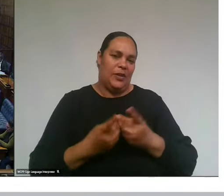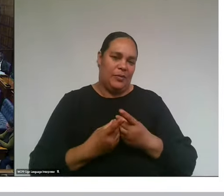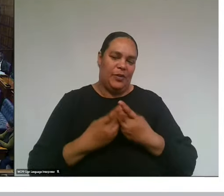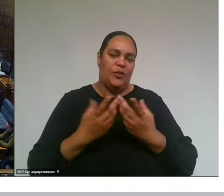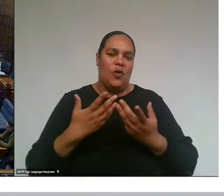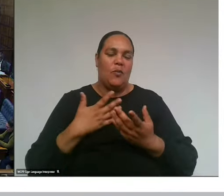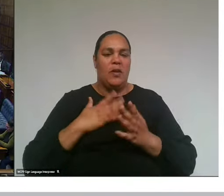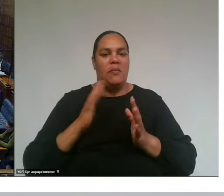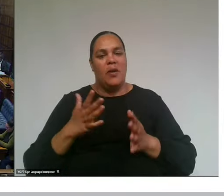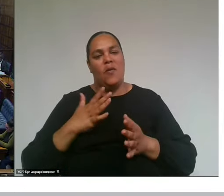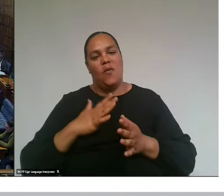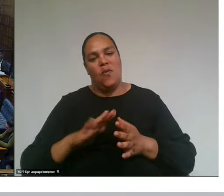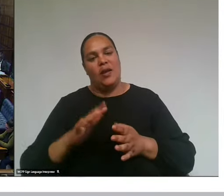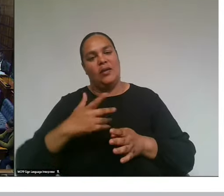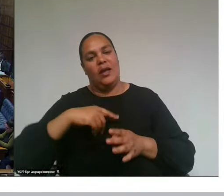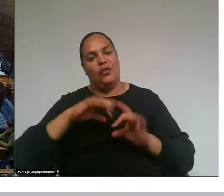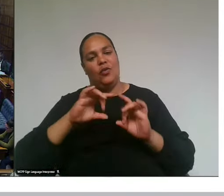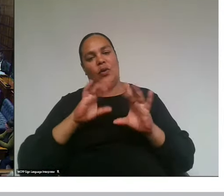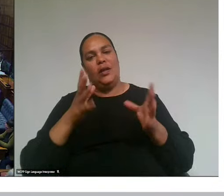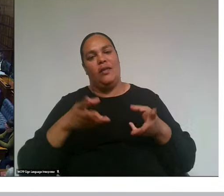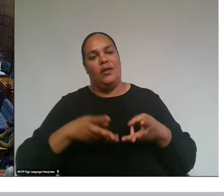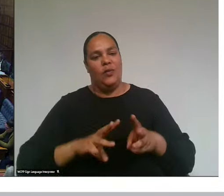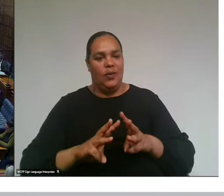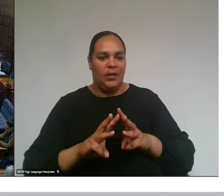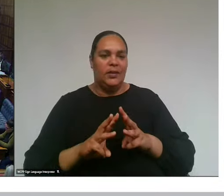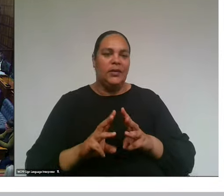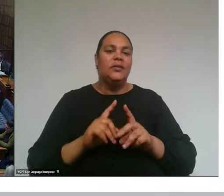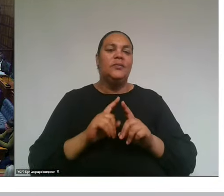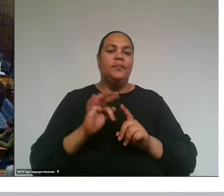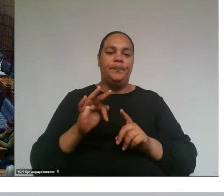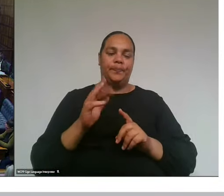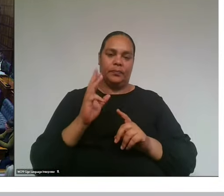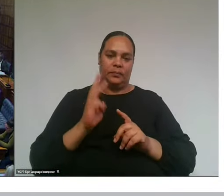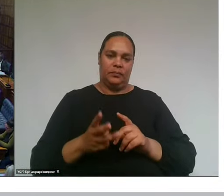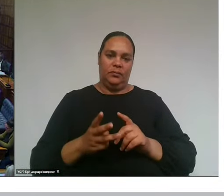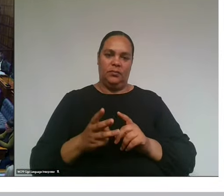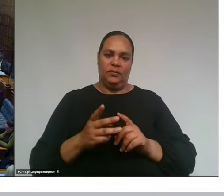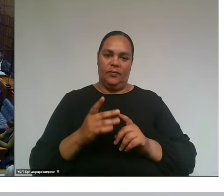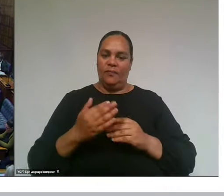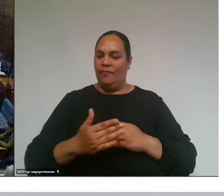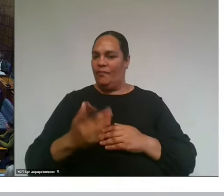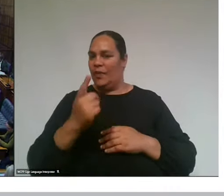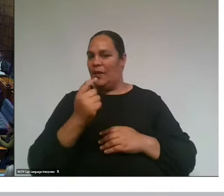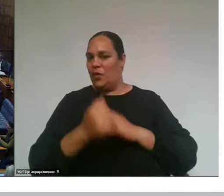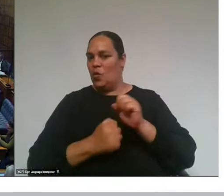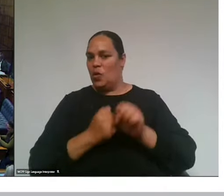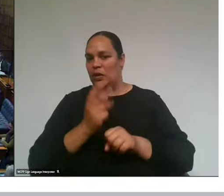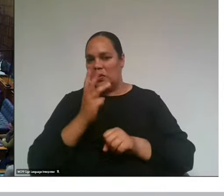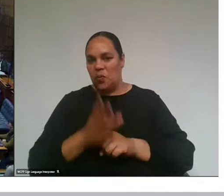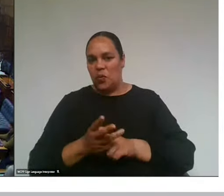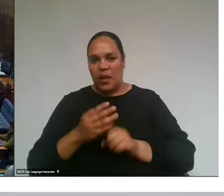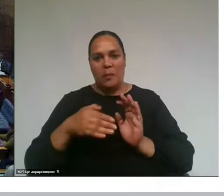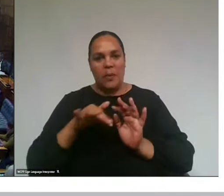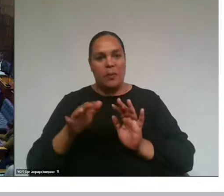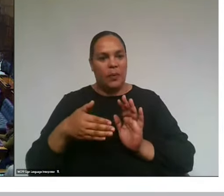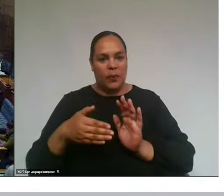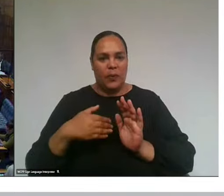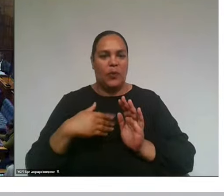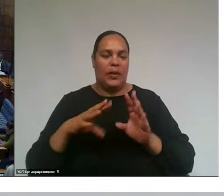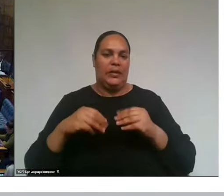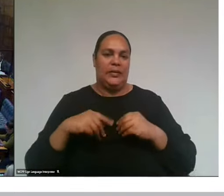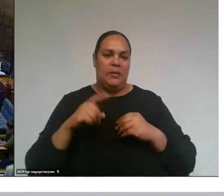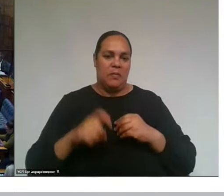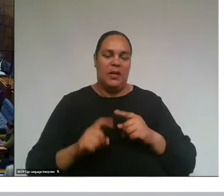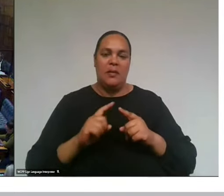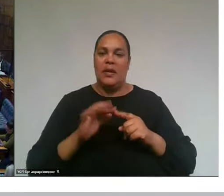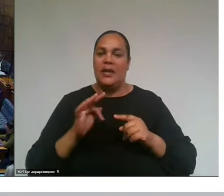so I just want us to clear that one that if we're going to be faceless for the next few years then at least we need to accept that then